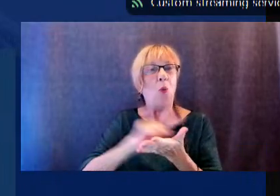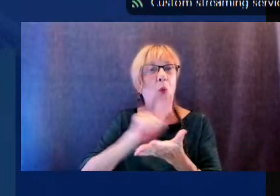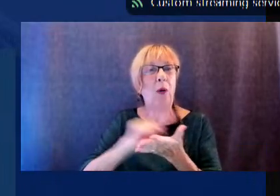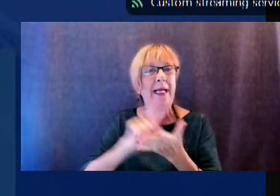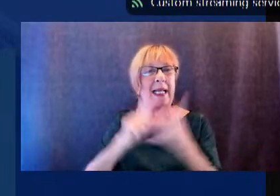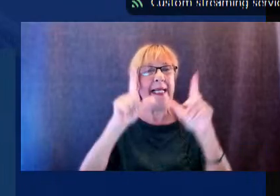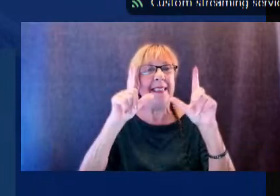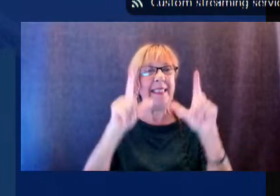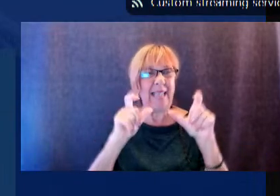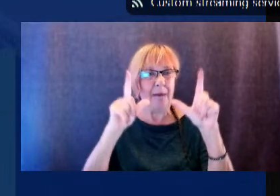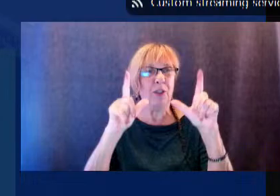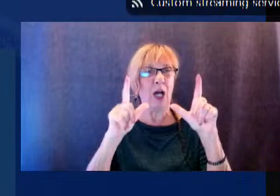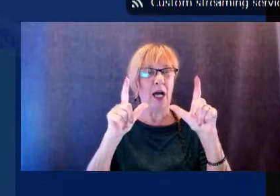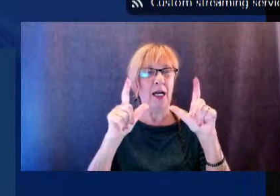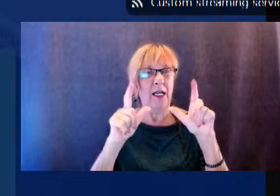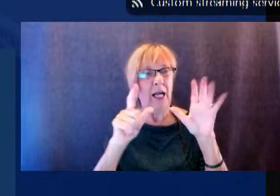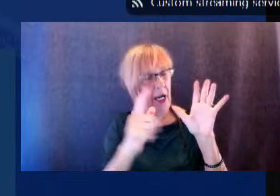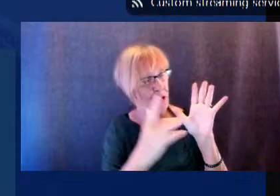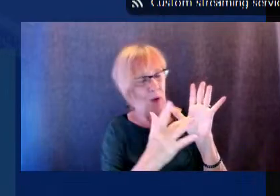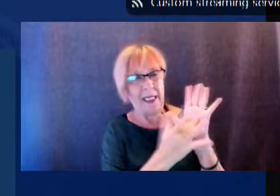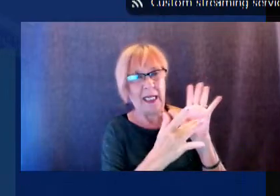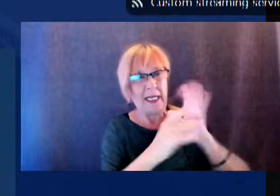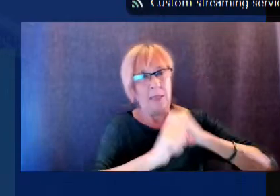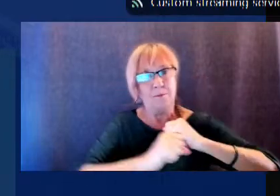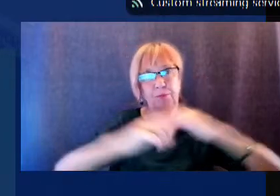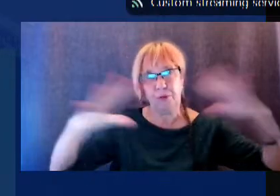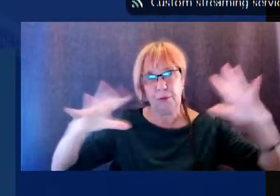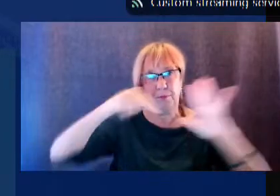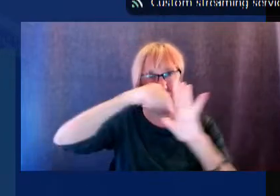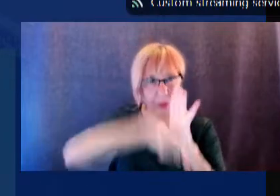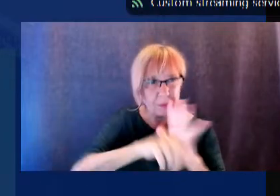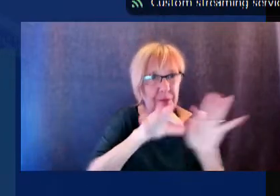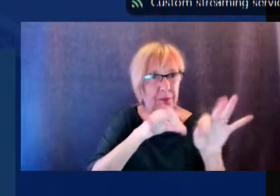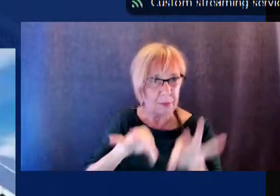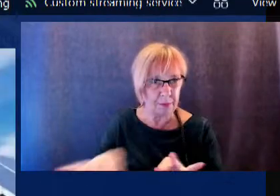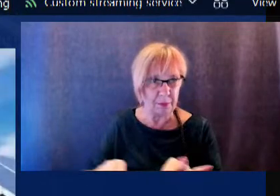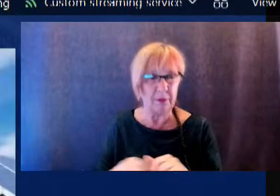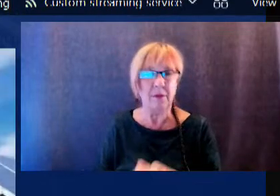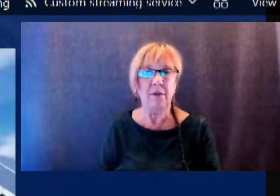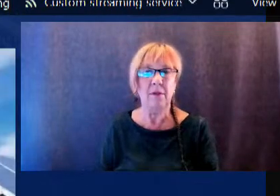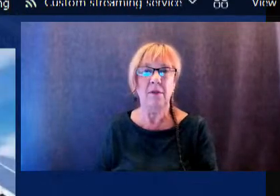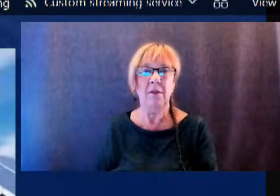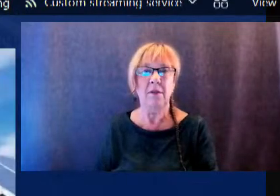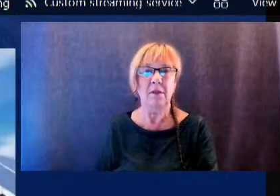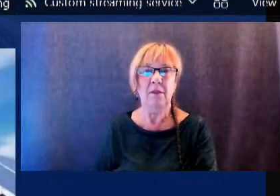highlight one of the tables that you can find there. But if we could move to our next slide, please.